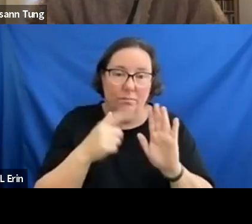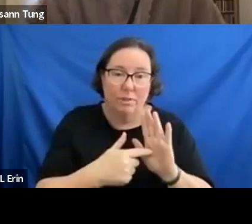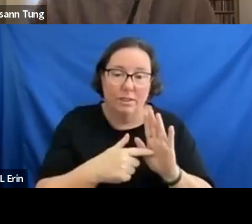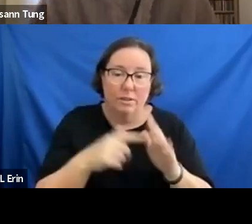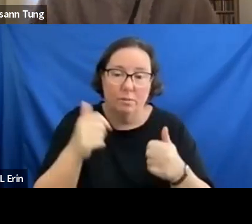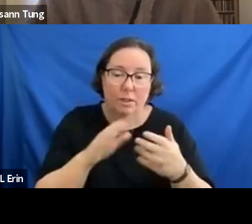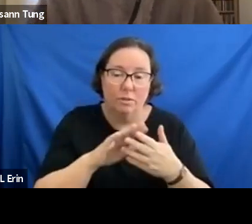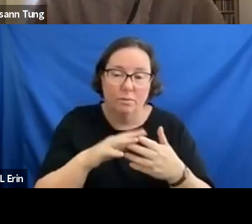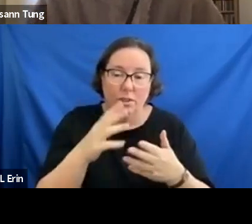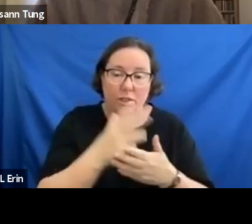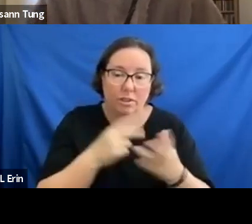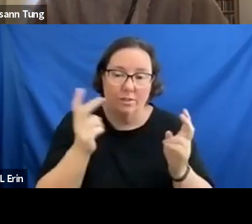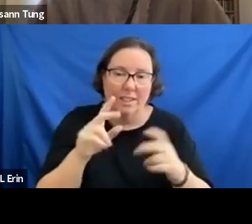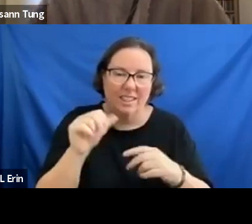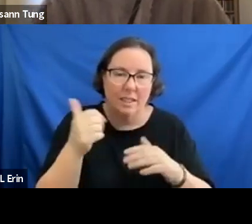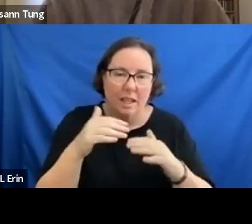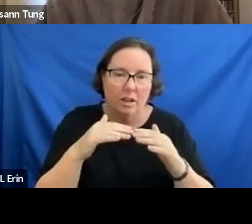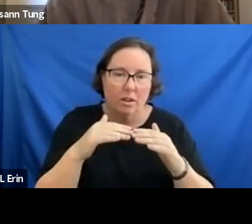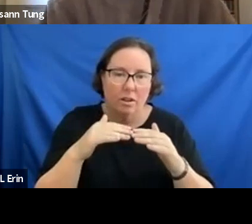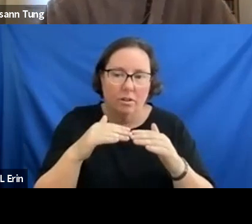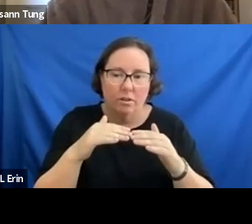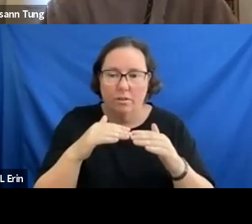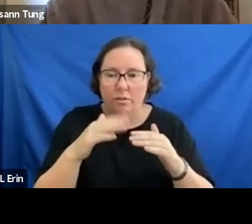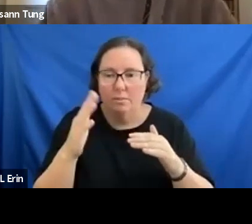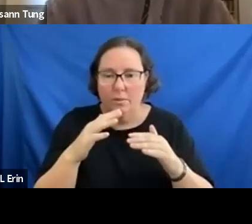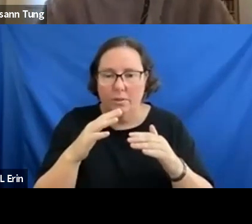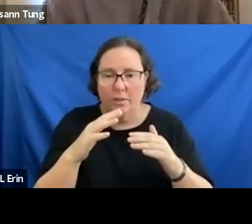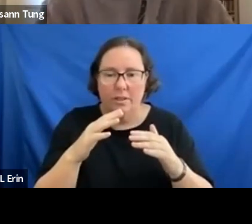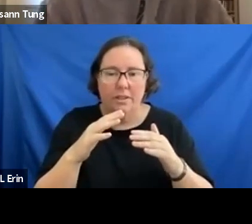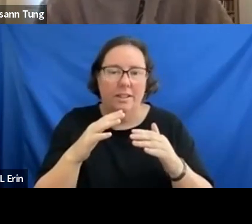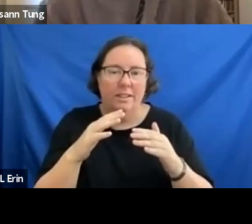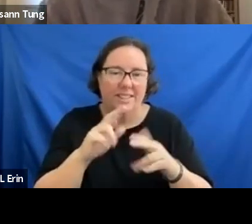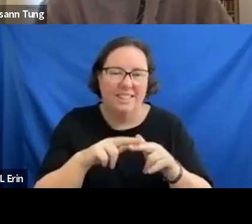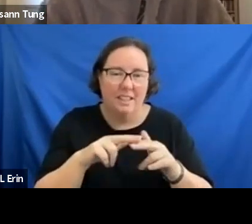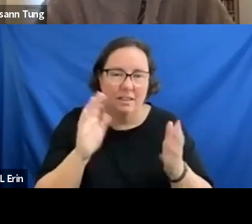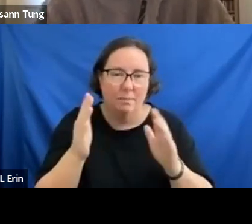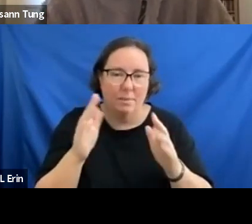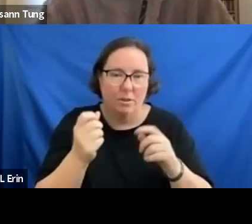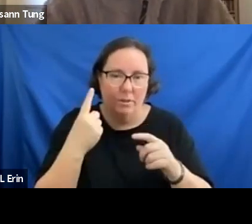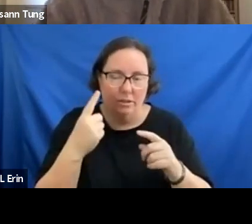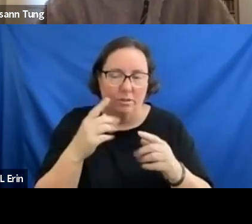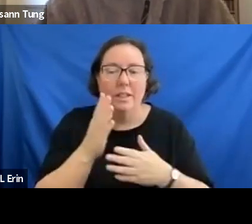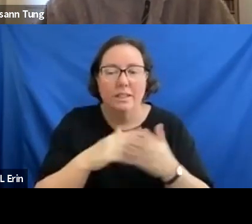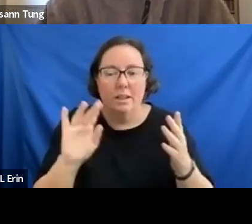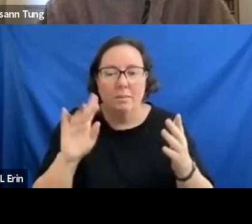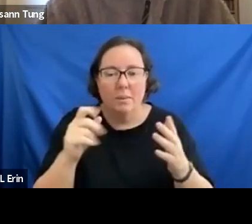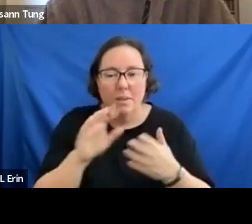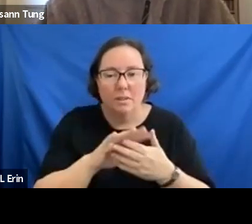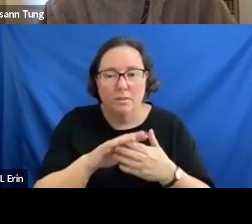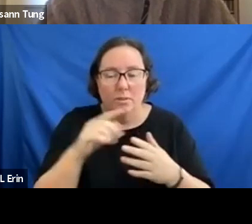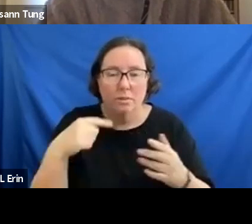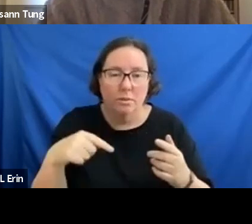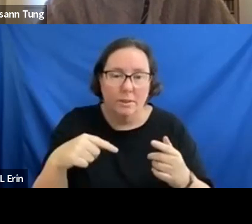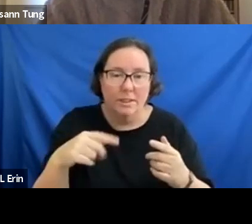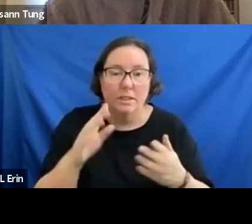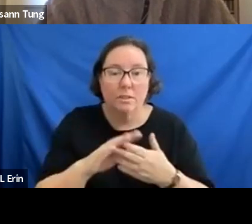earned quote unquote 10 or more fewer seats over last year. My understanding is that some BPS schools, for example, the Quincy and the